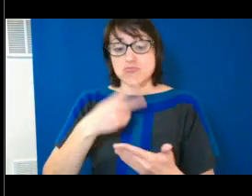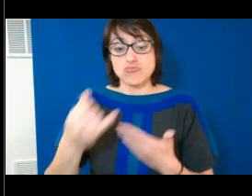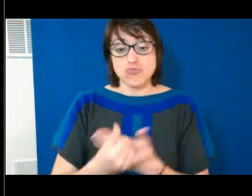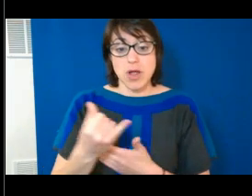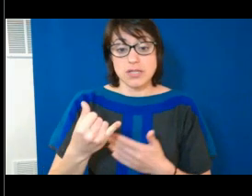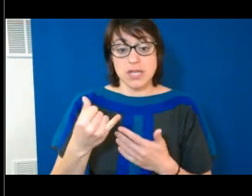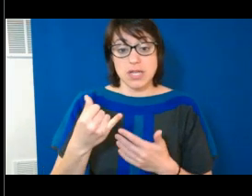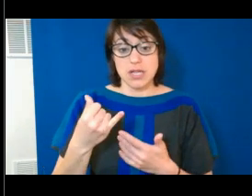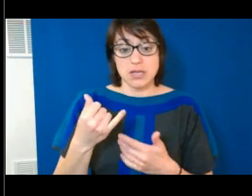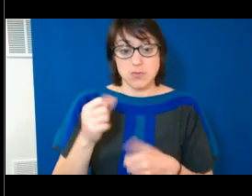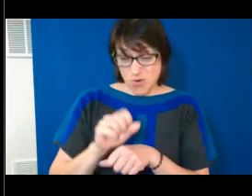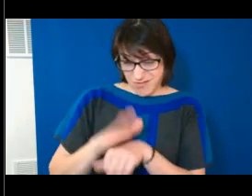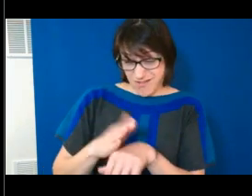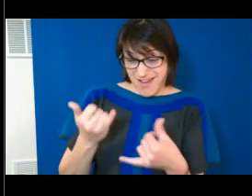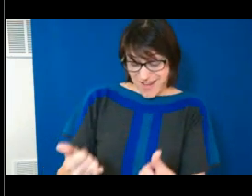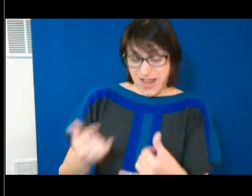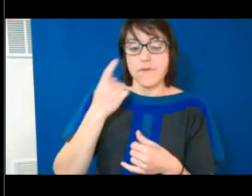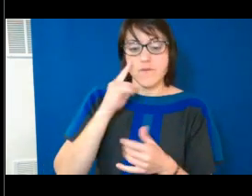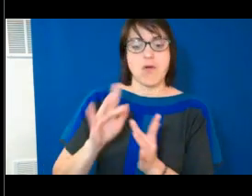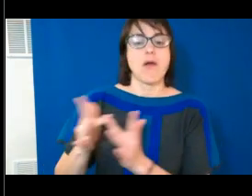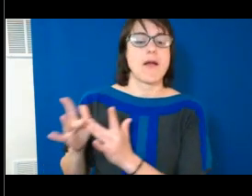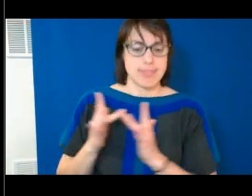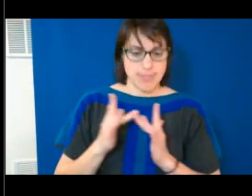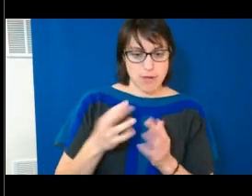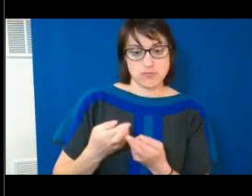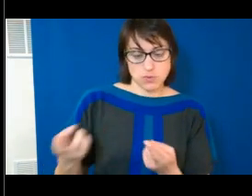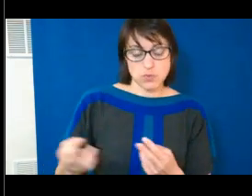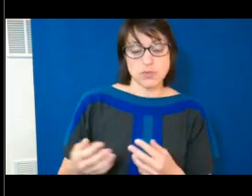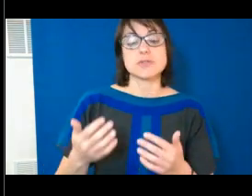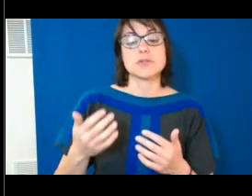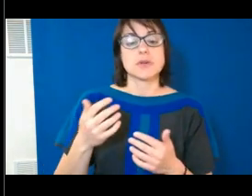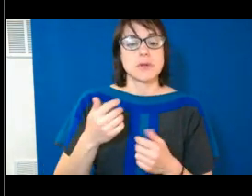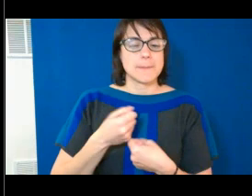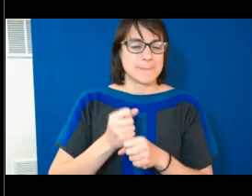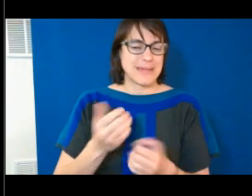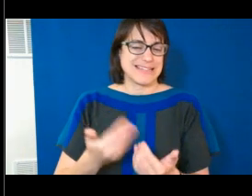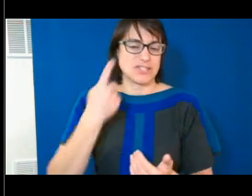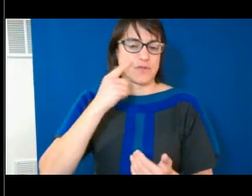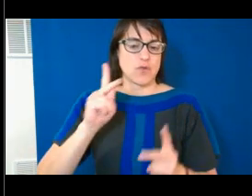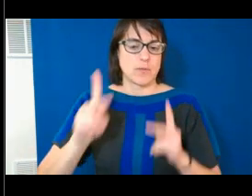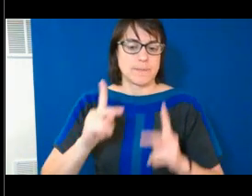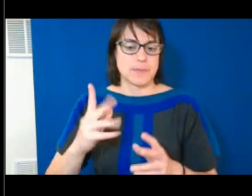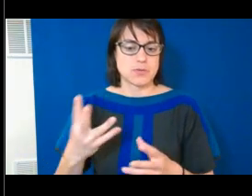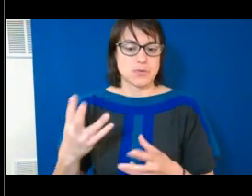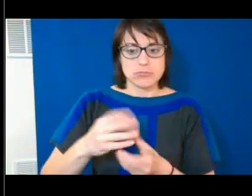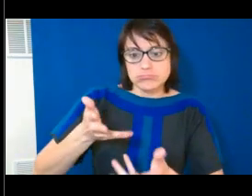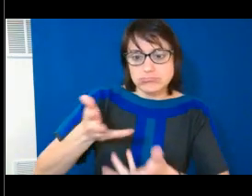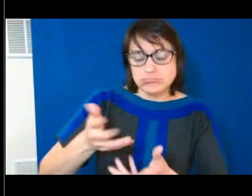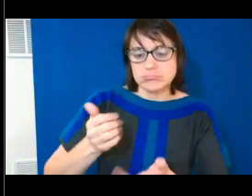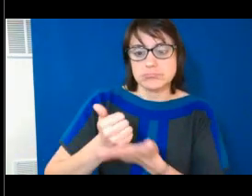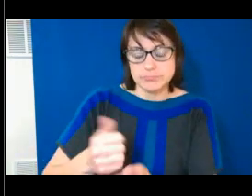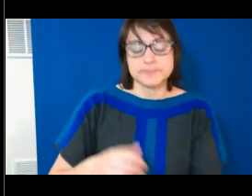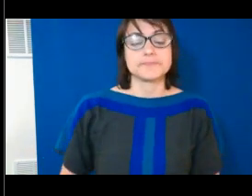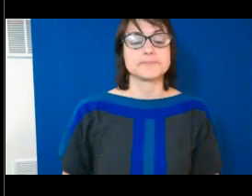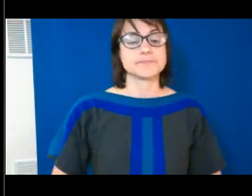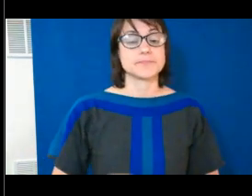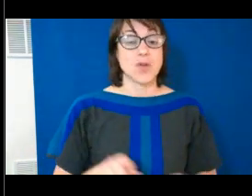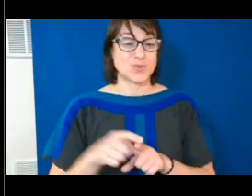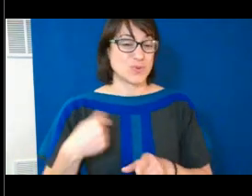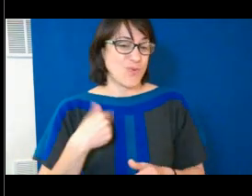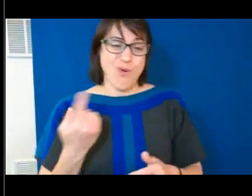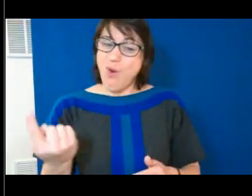of Georgia to make it easier for folks to engage. We are always interested and eager to invite more participants and